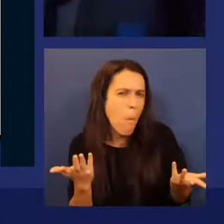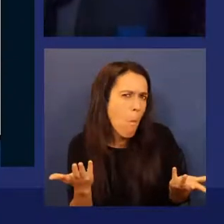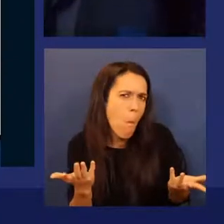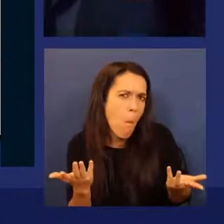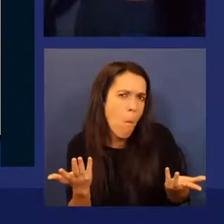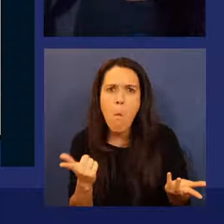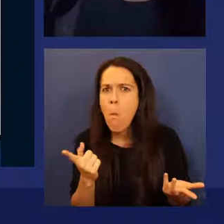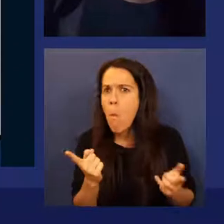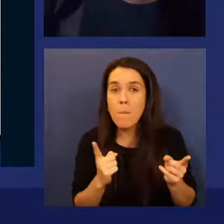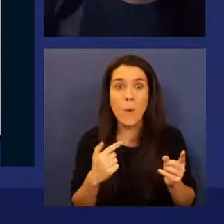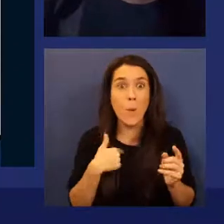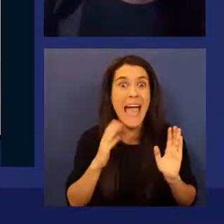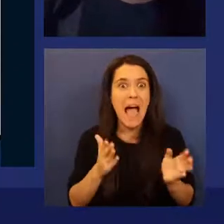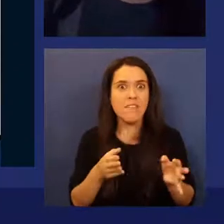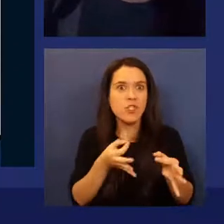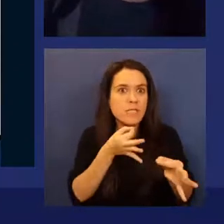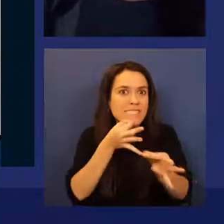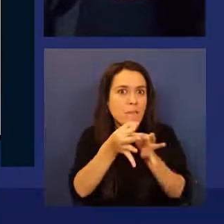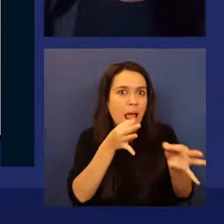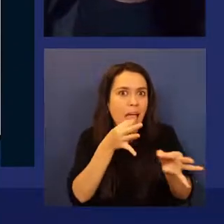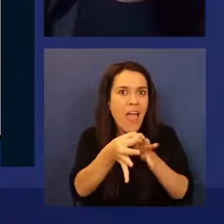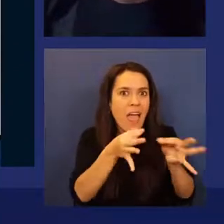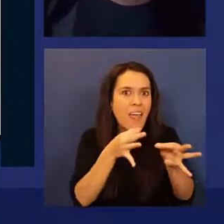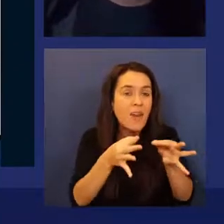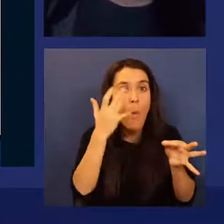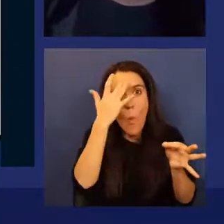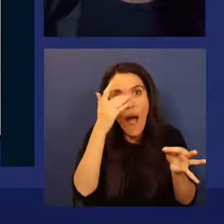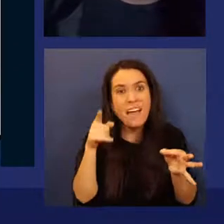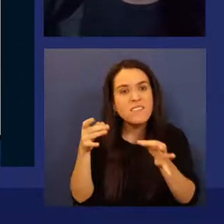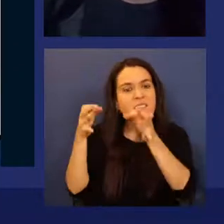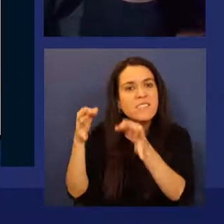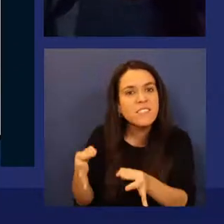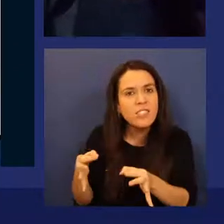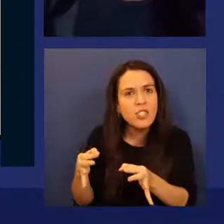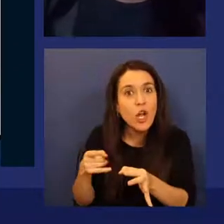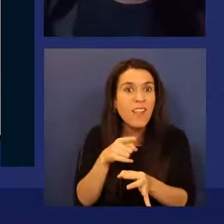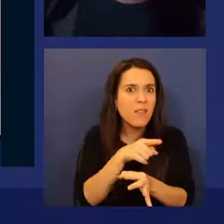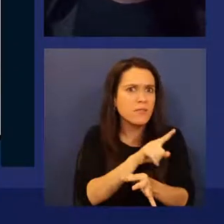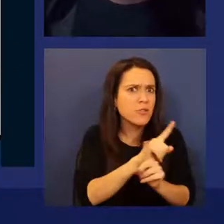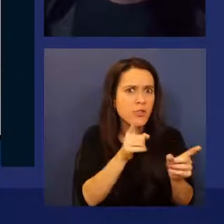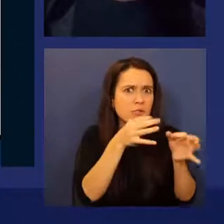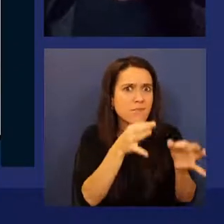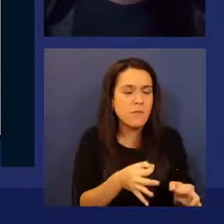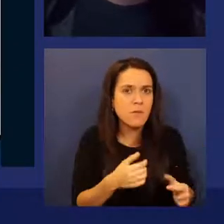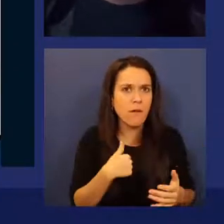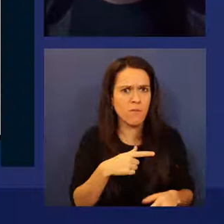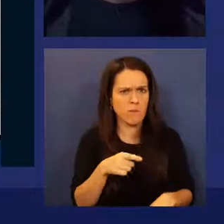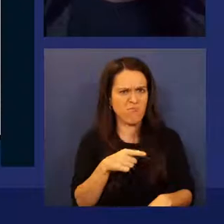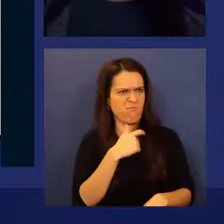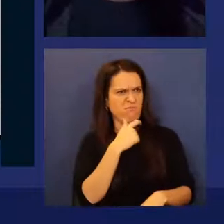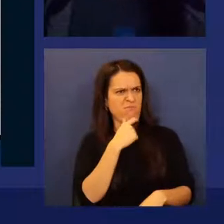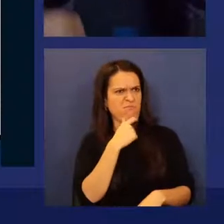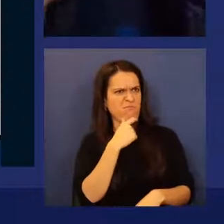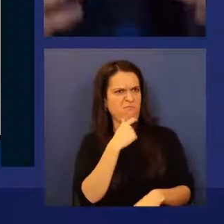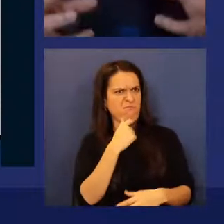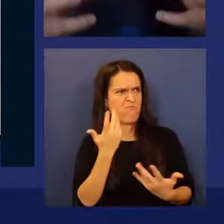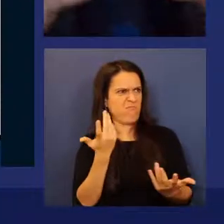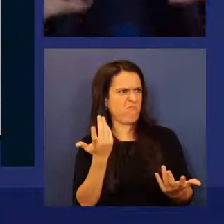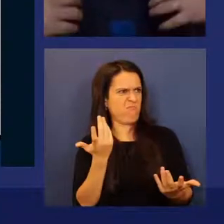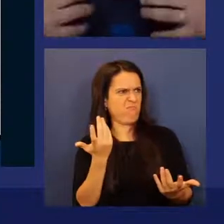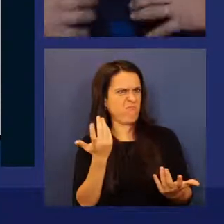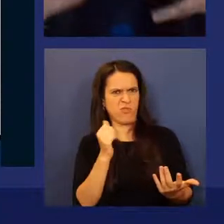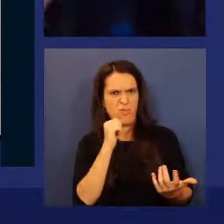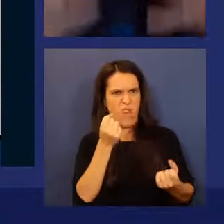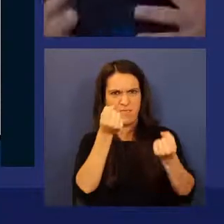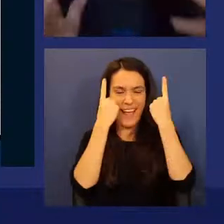easily explain why our model made that decision, it actually creates distrust between the people we're trying to help, right? The